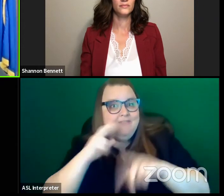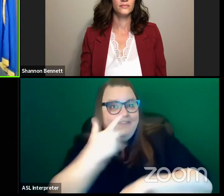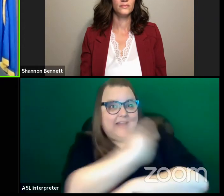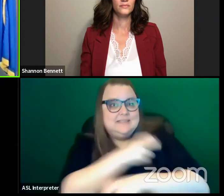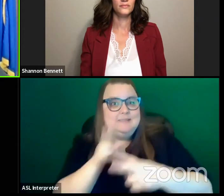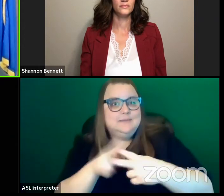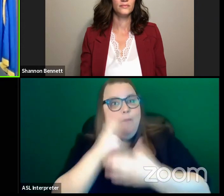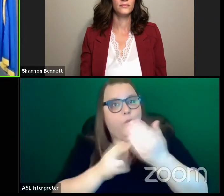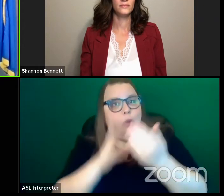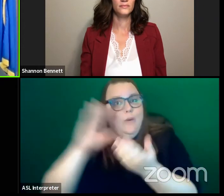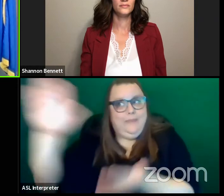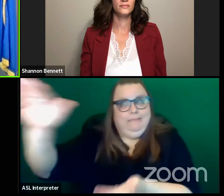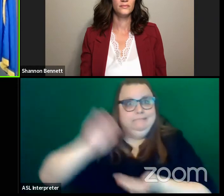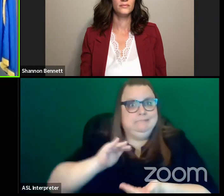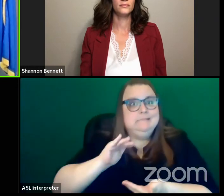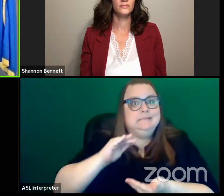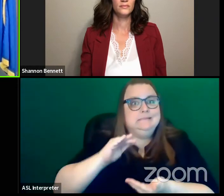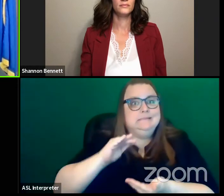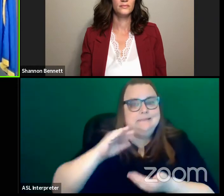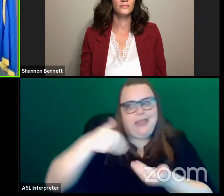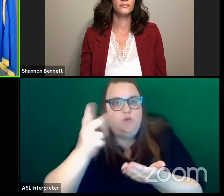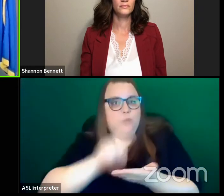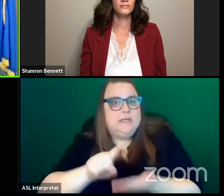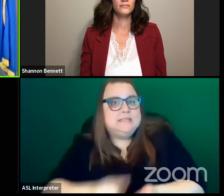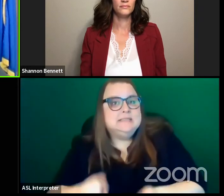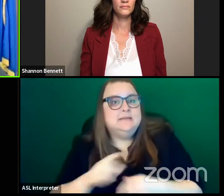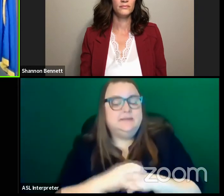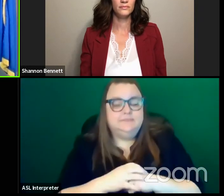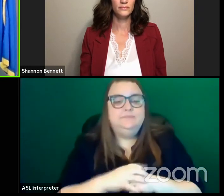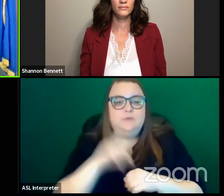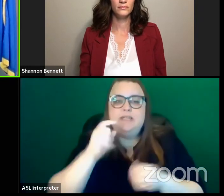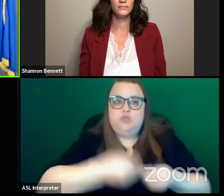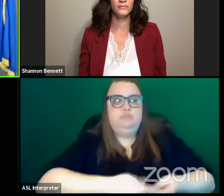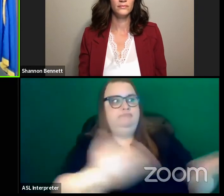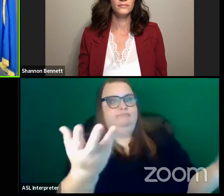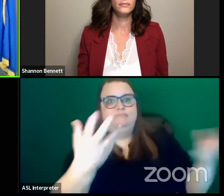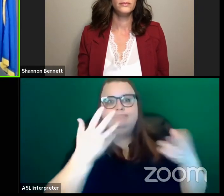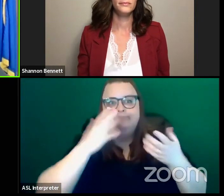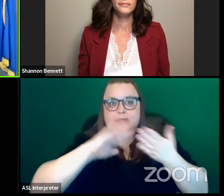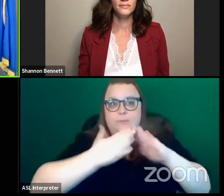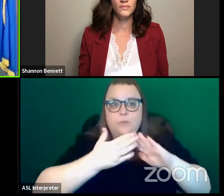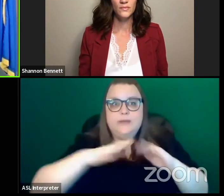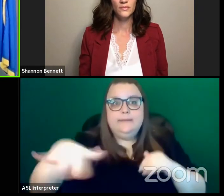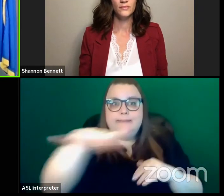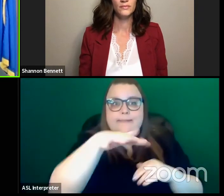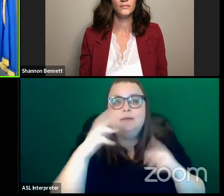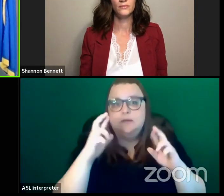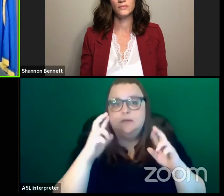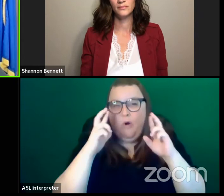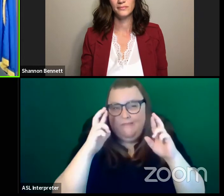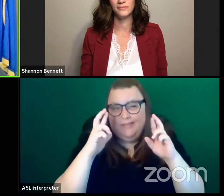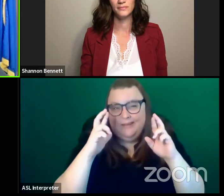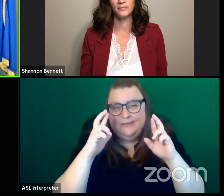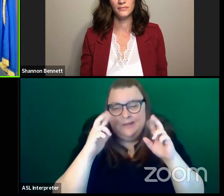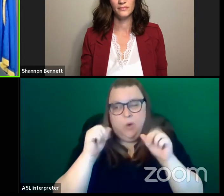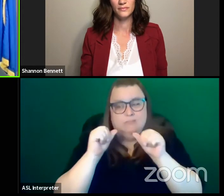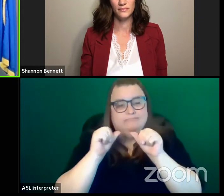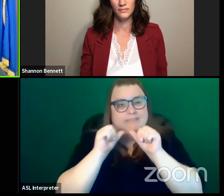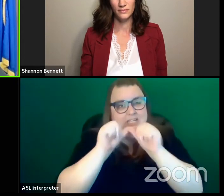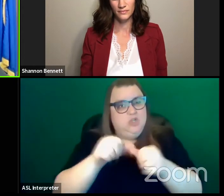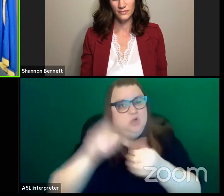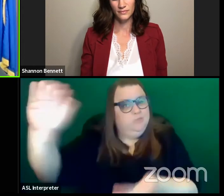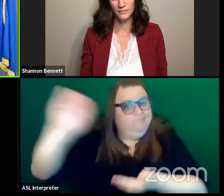be delivered in the next few weeks. And we need to get those out into our community and hopefully get them continued supplied on a regular basis, and we